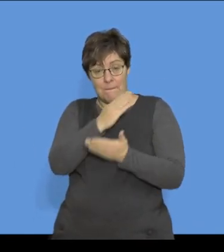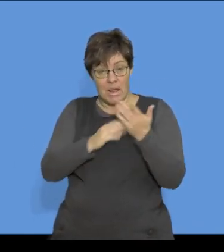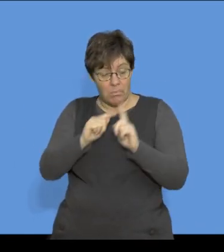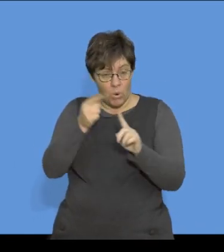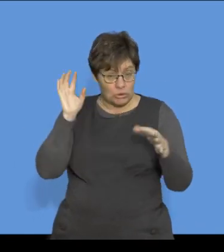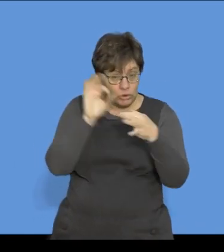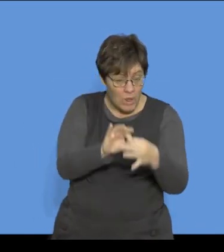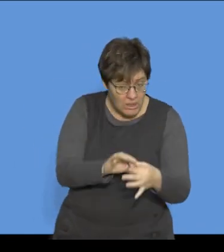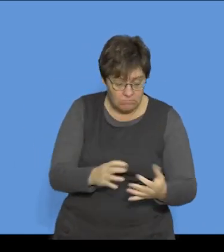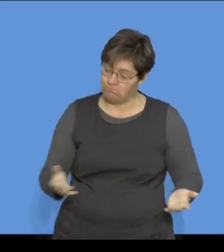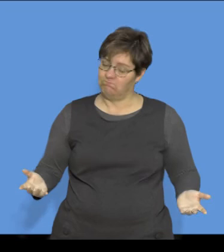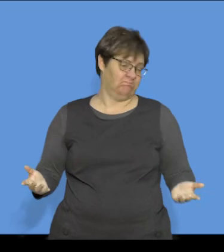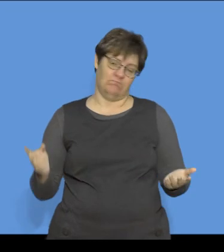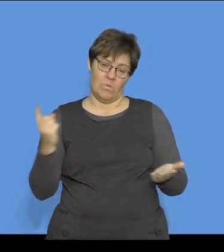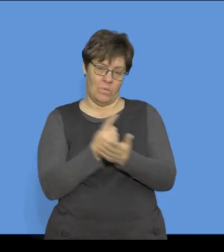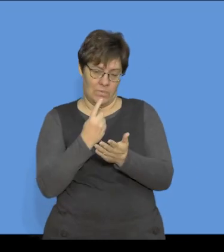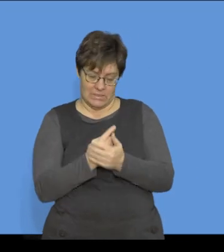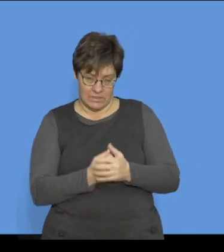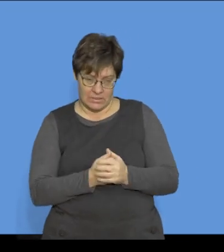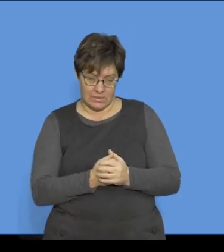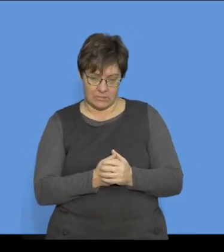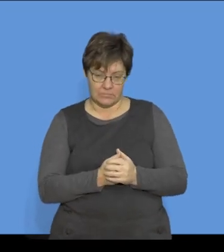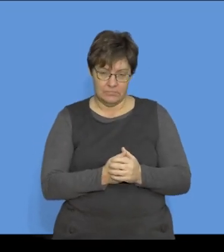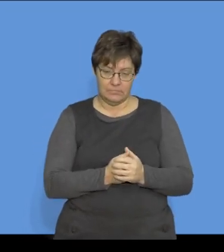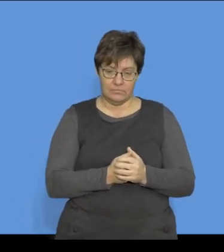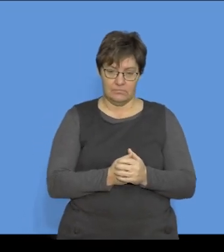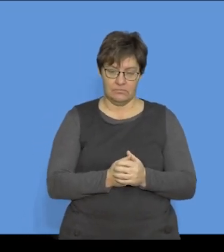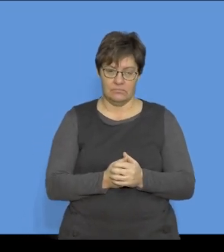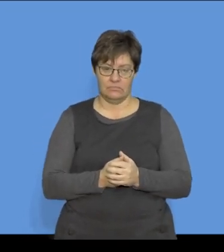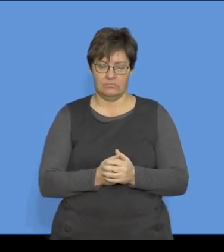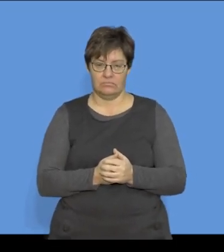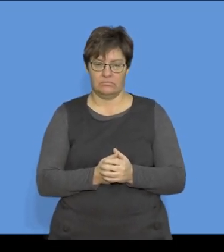AC and BC, right? But now, if we try to